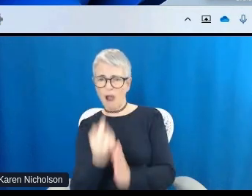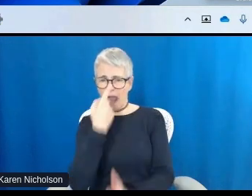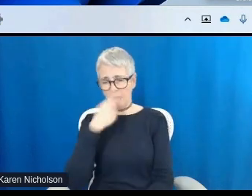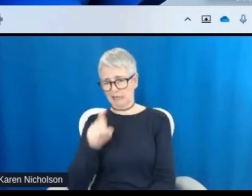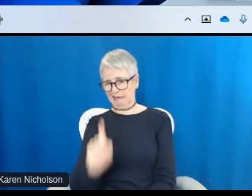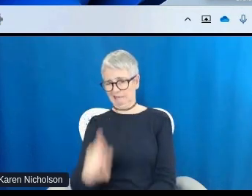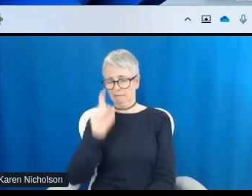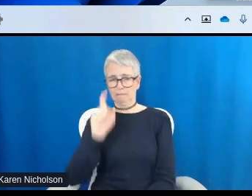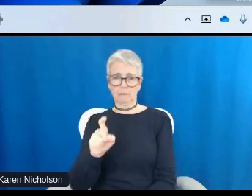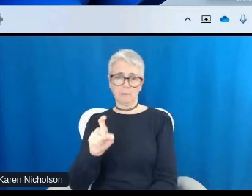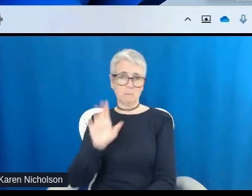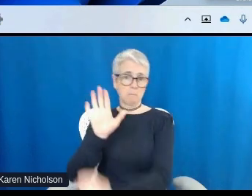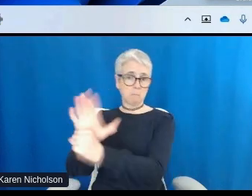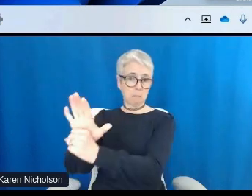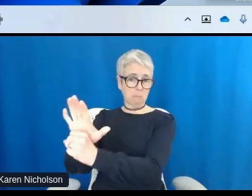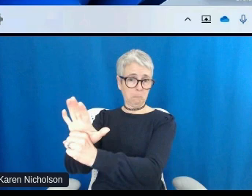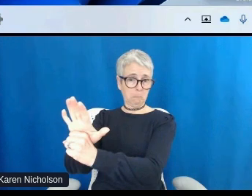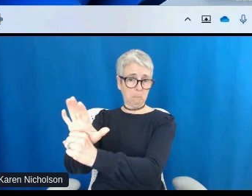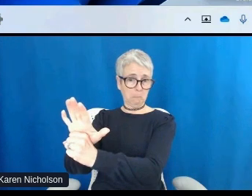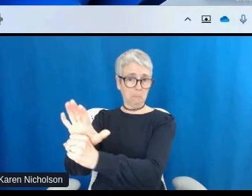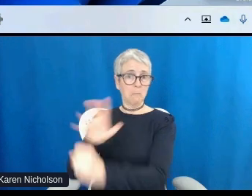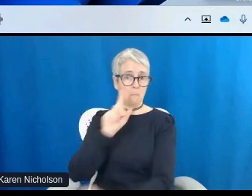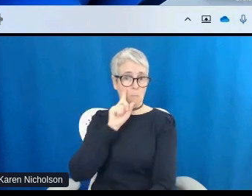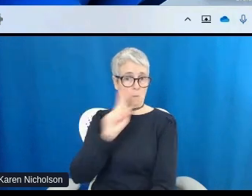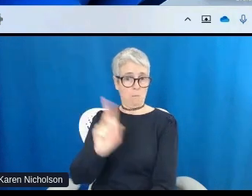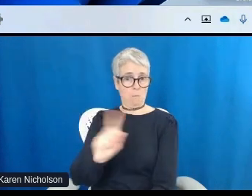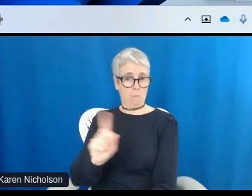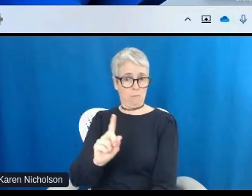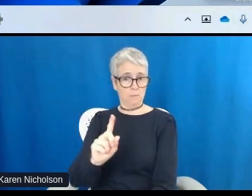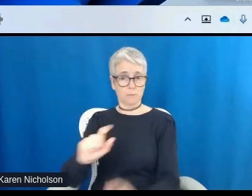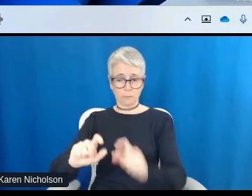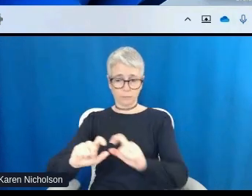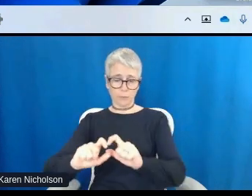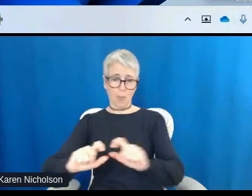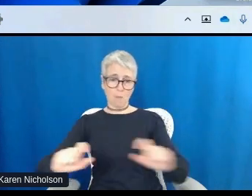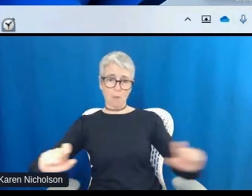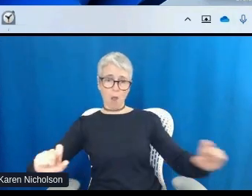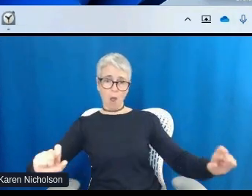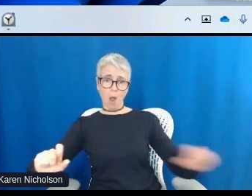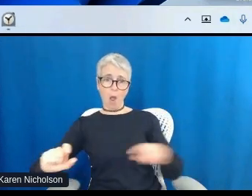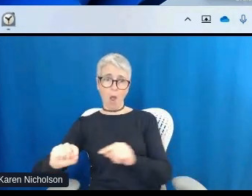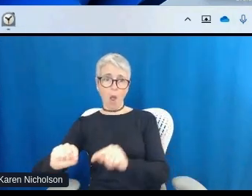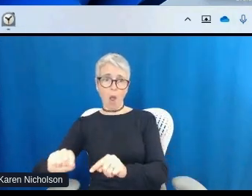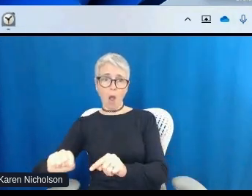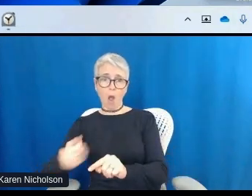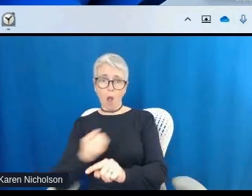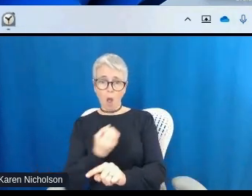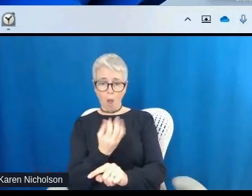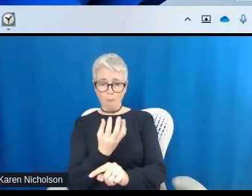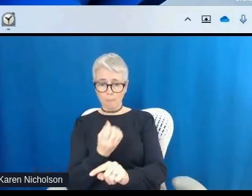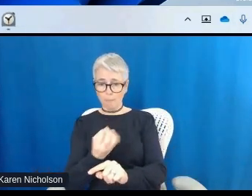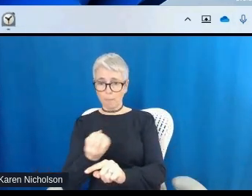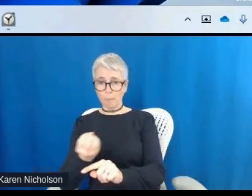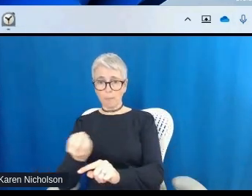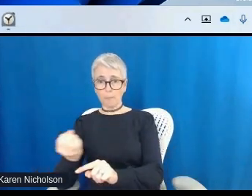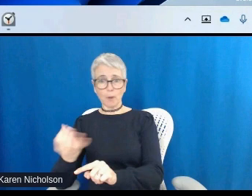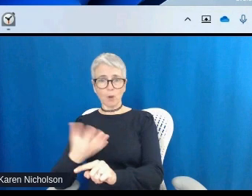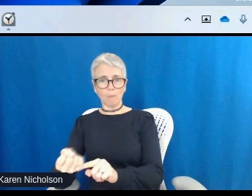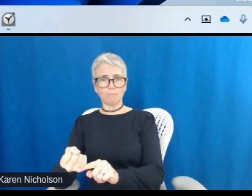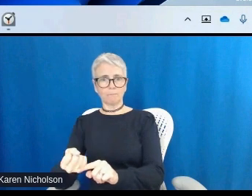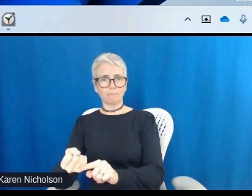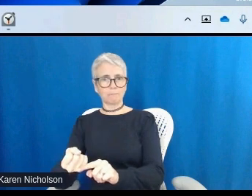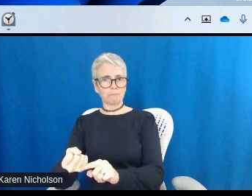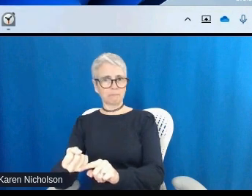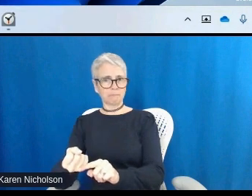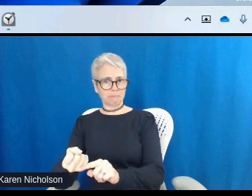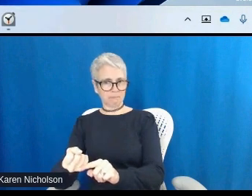work on. As soon as I click focus, you'll notice that down in the bottom of the taskbar, all those little bubbles disappear.